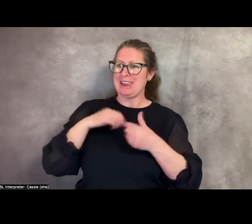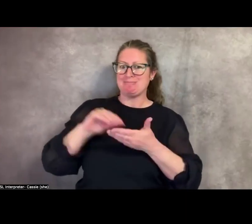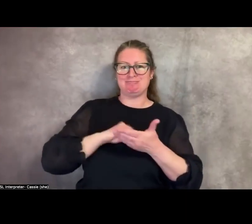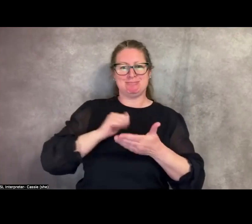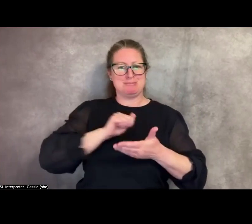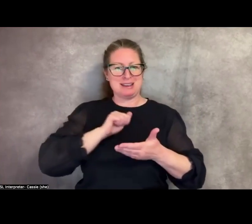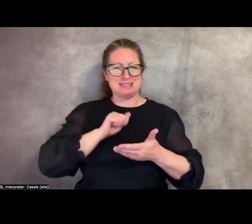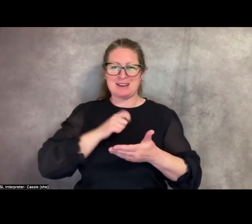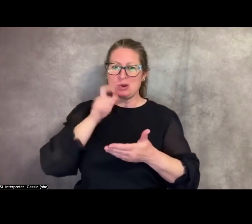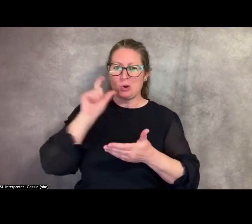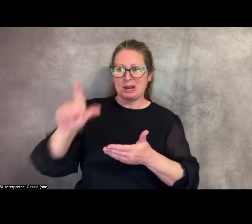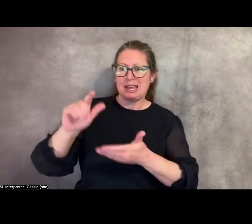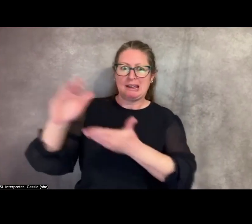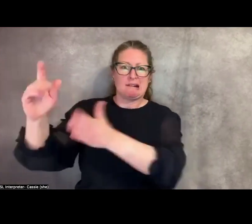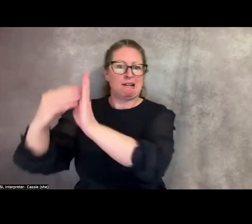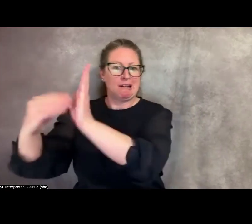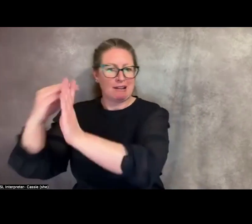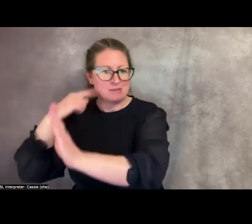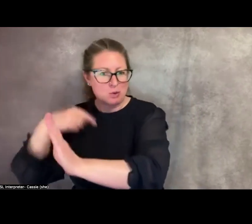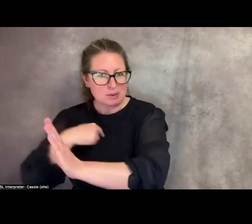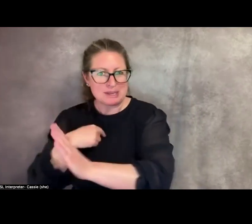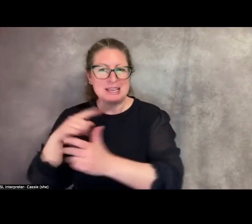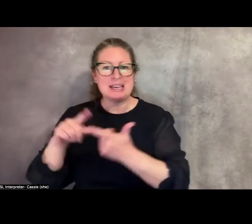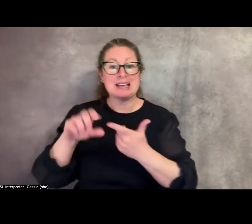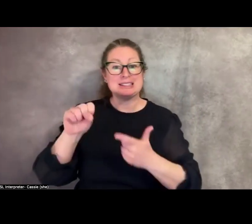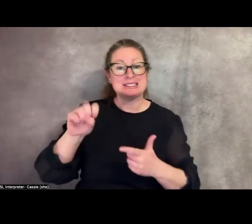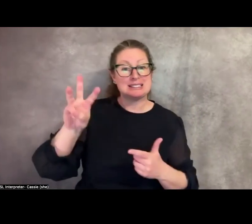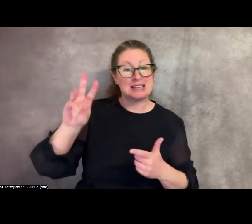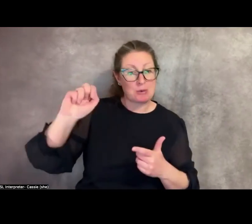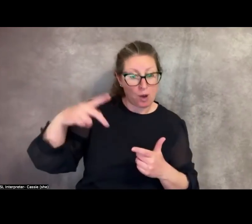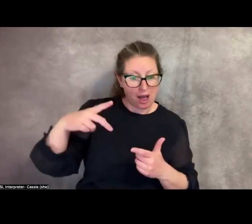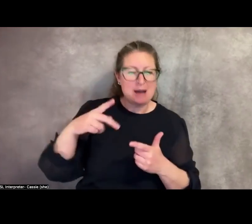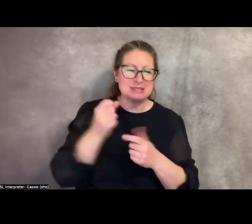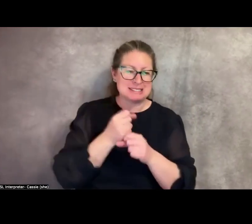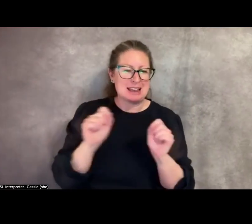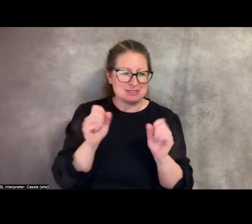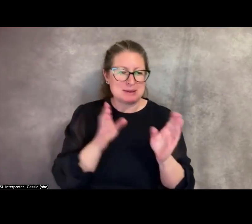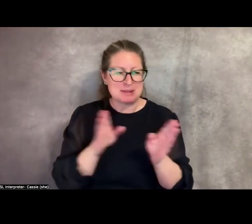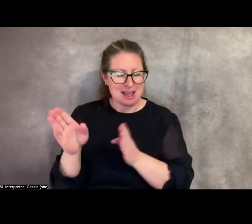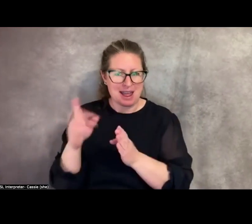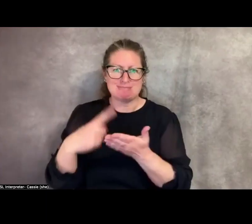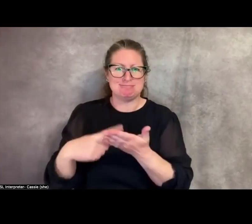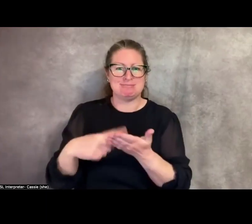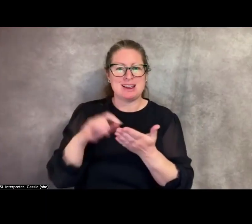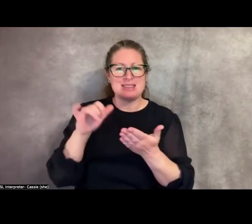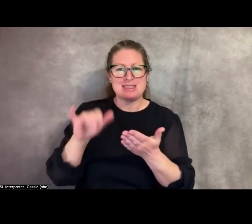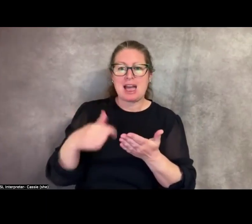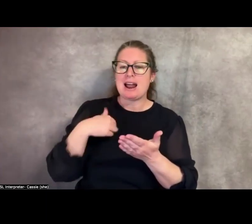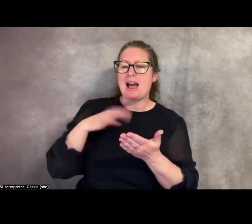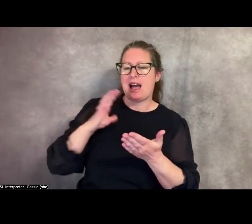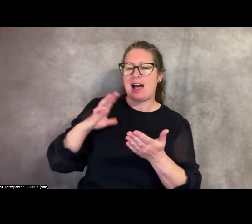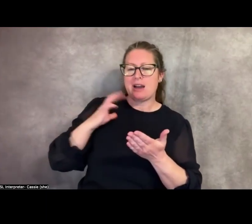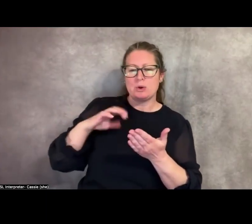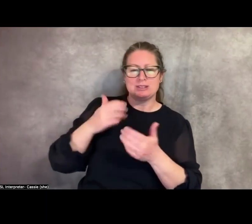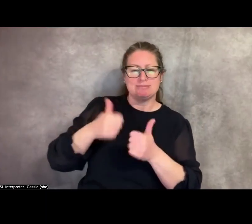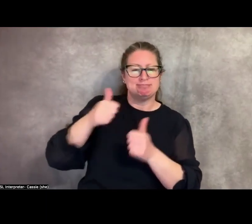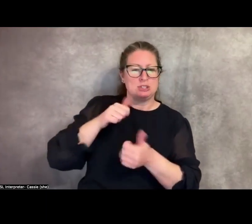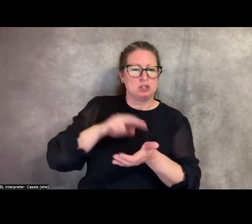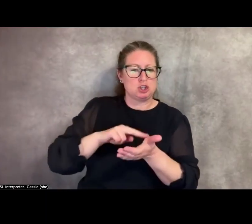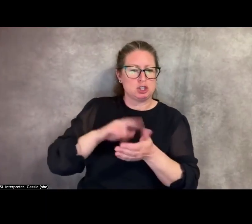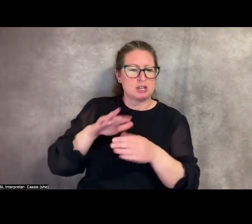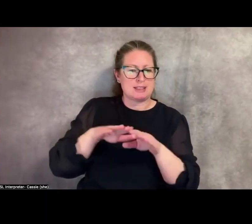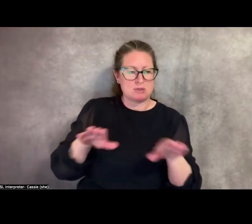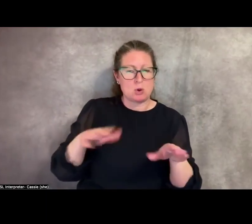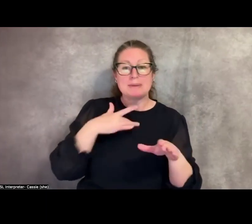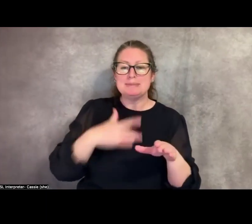The SWAP, Safety Wellness Action Plan. Usually, as I was a charge nurse on the floor, it would be the nurses,